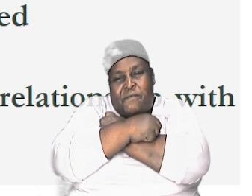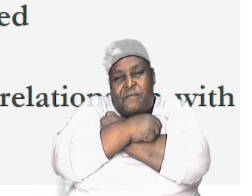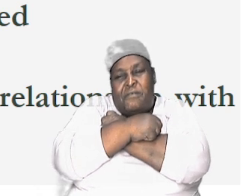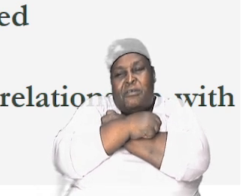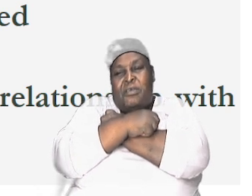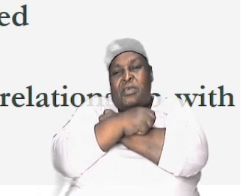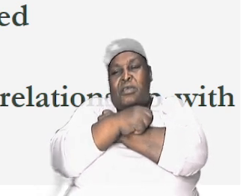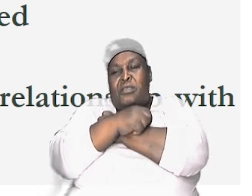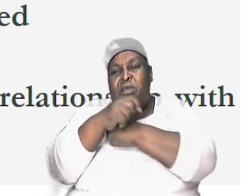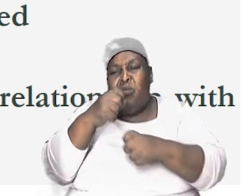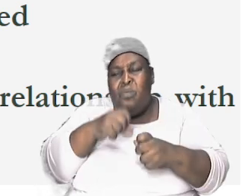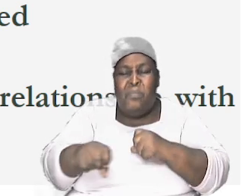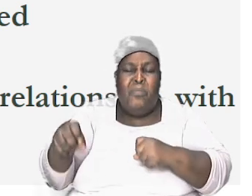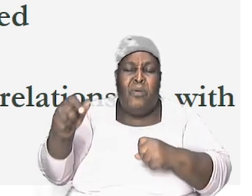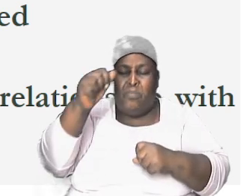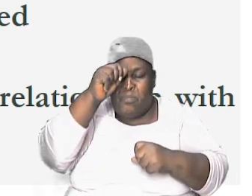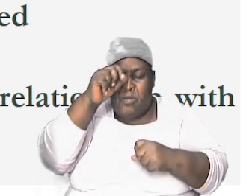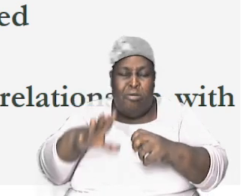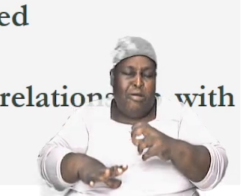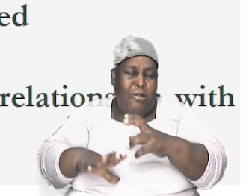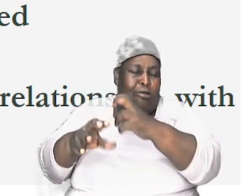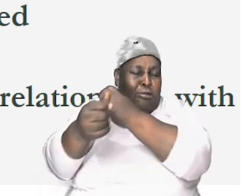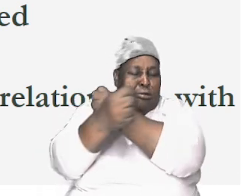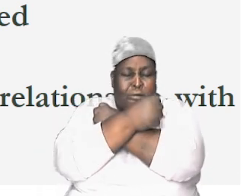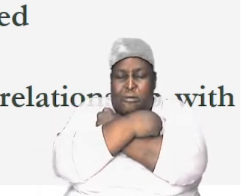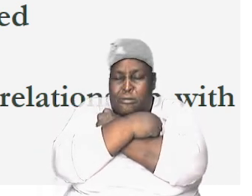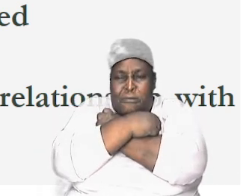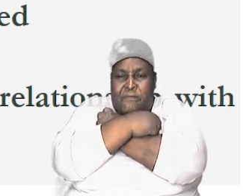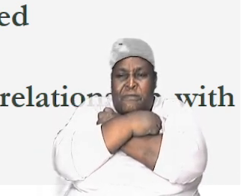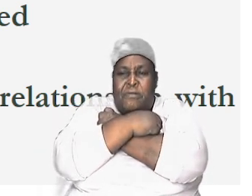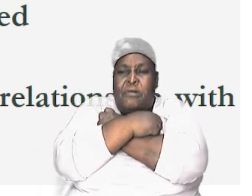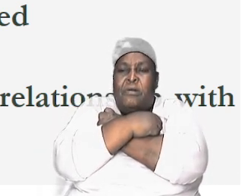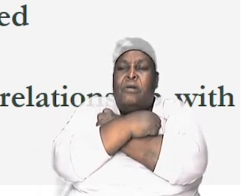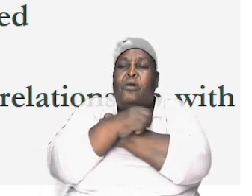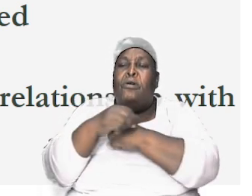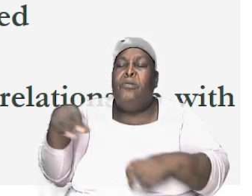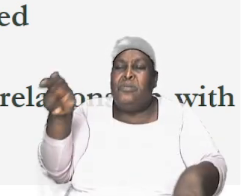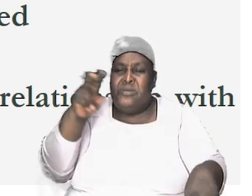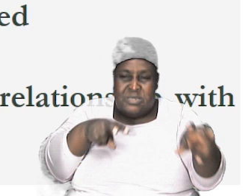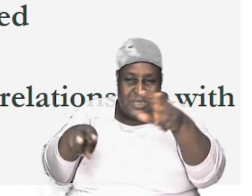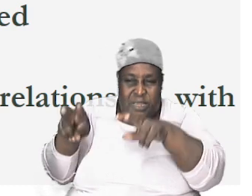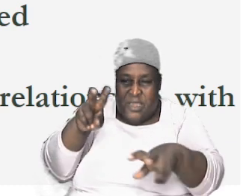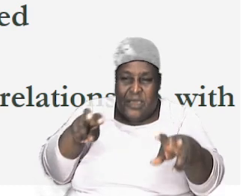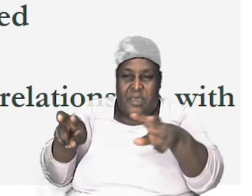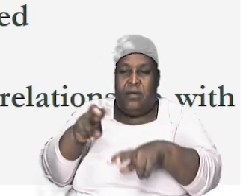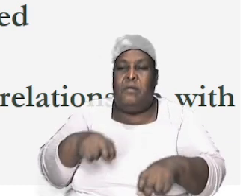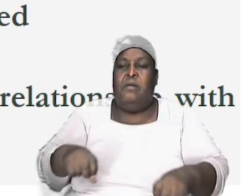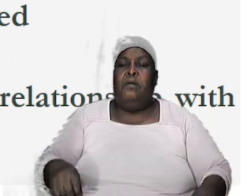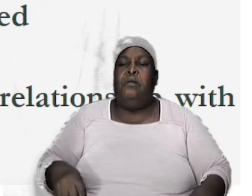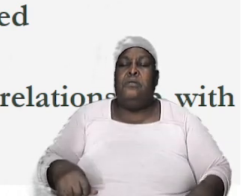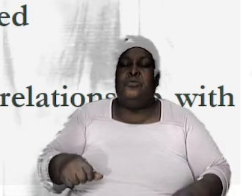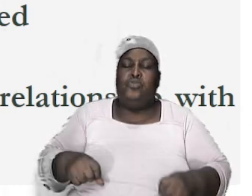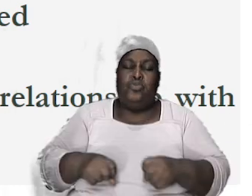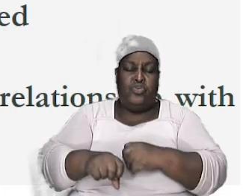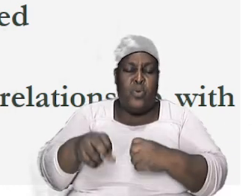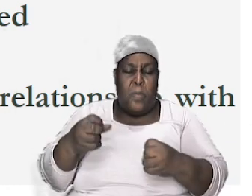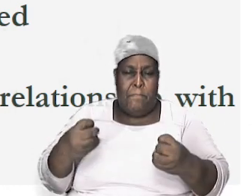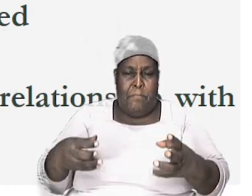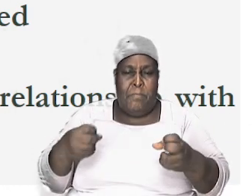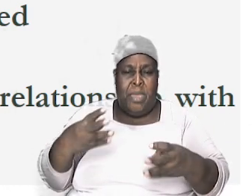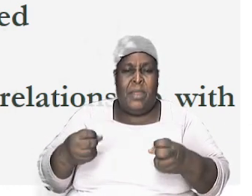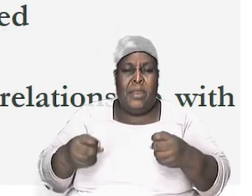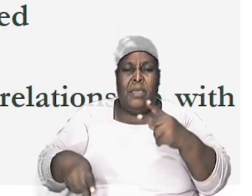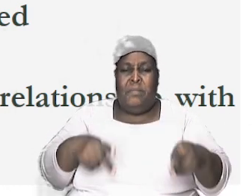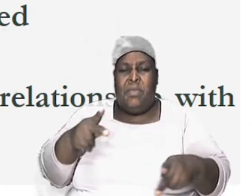romantic pursuit. And many people, I strongly believe, are filling their lives with things. That is why people do